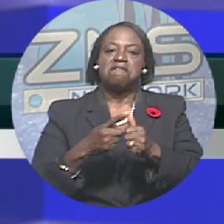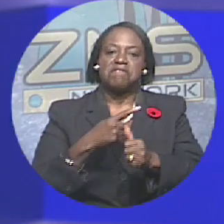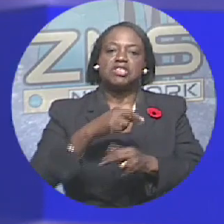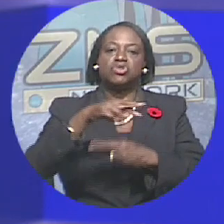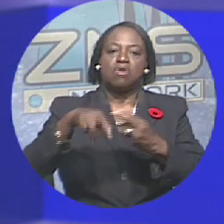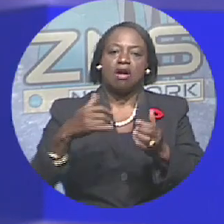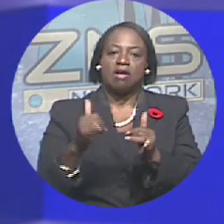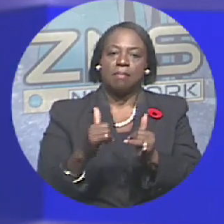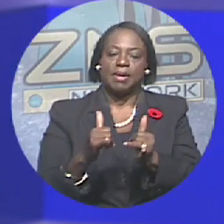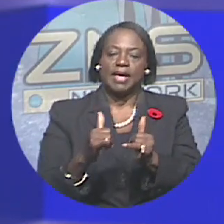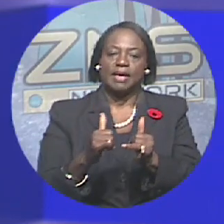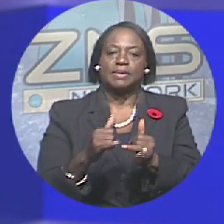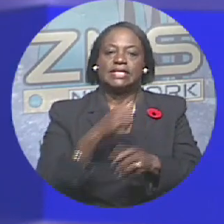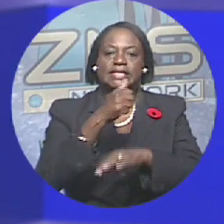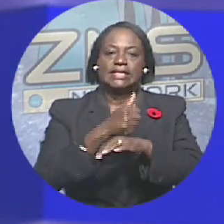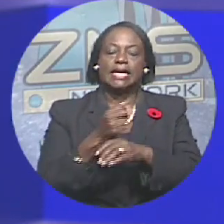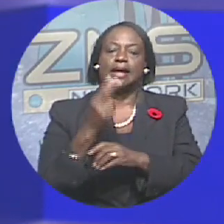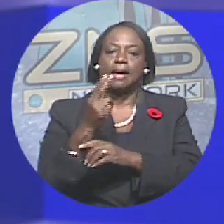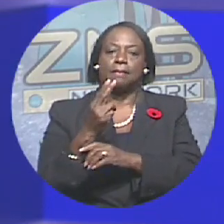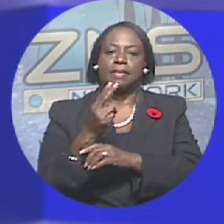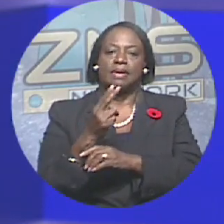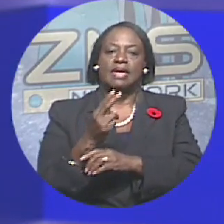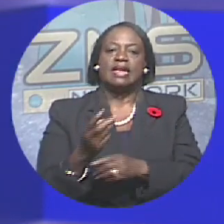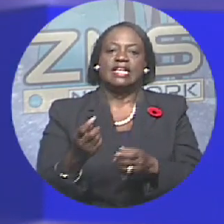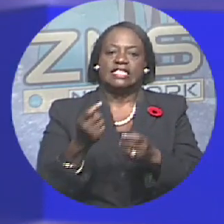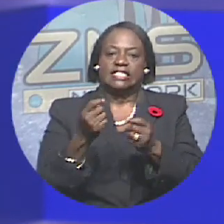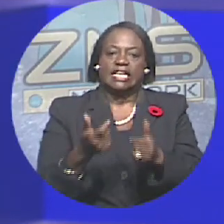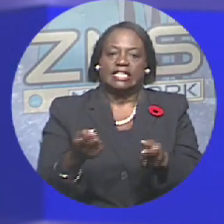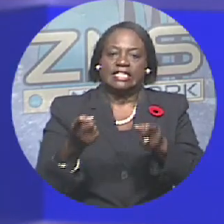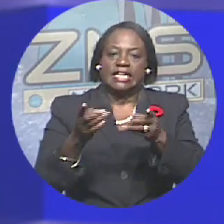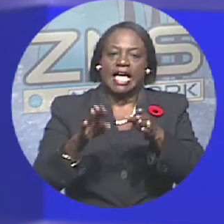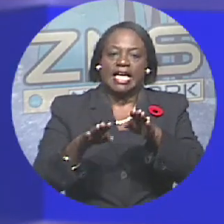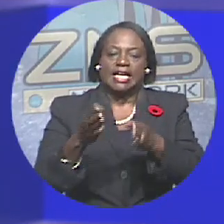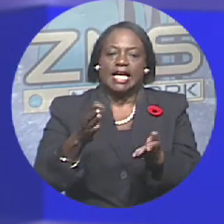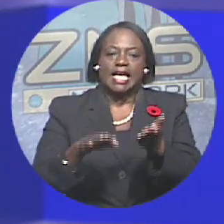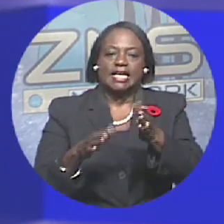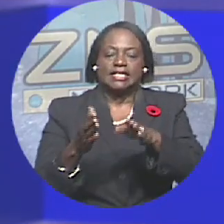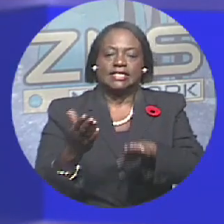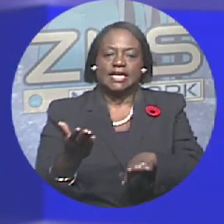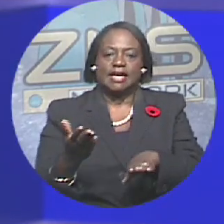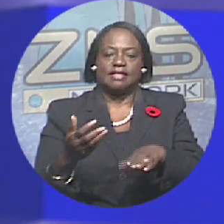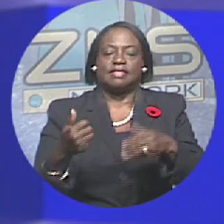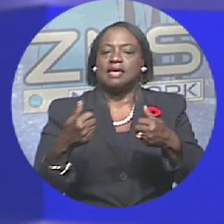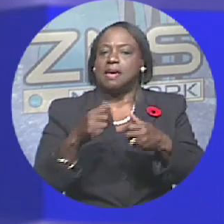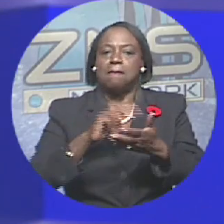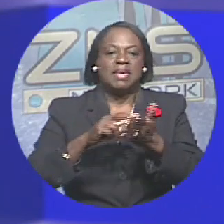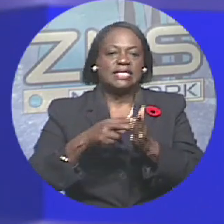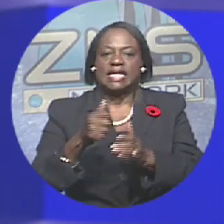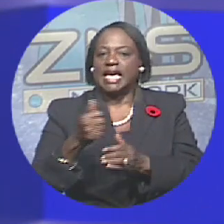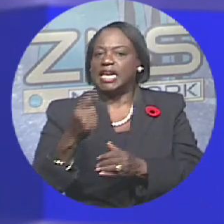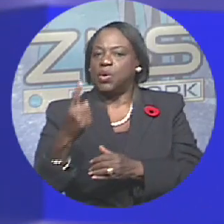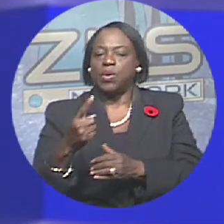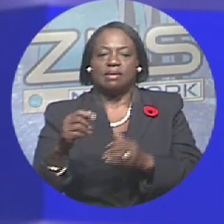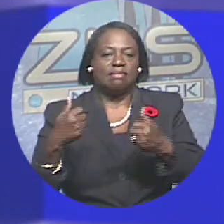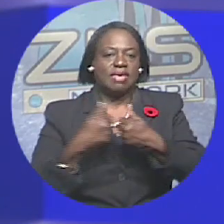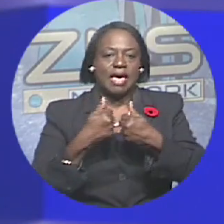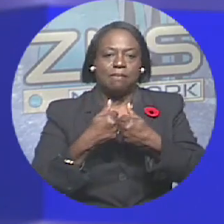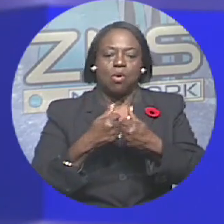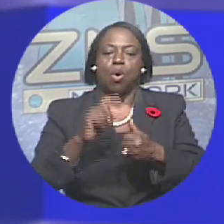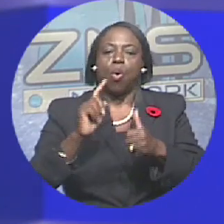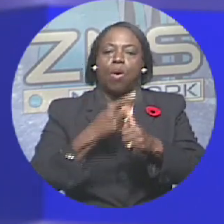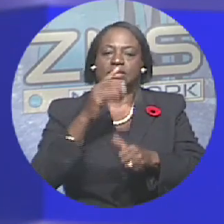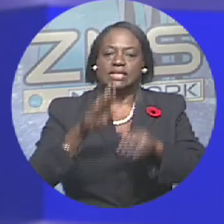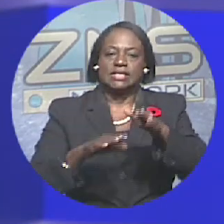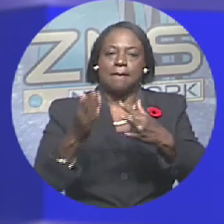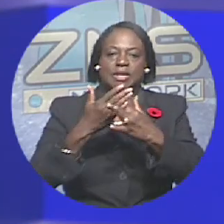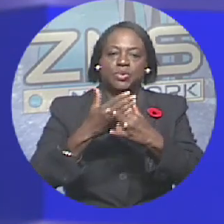BAISS playoffs was set up. The sudden death matches meant that it was anyone's game once you stepped between the white lines. Up first